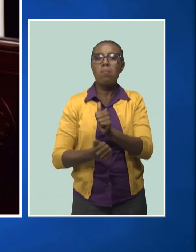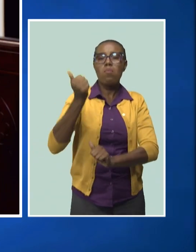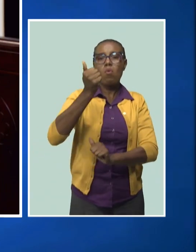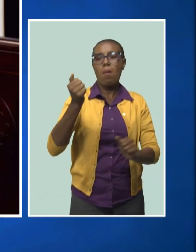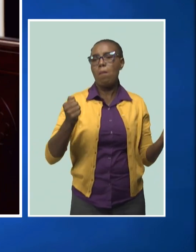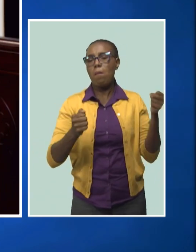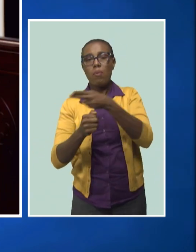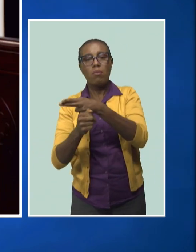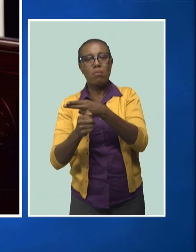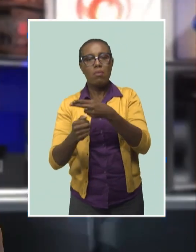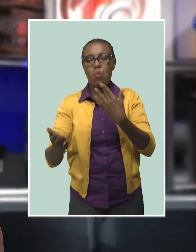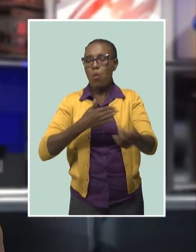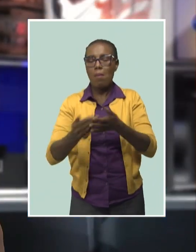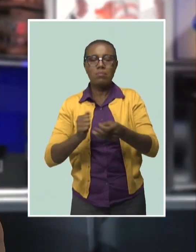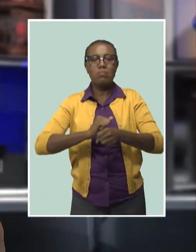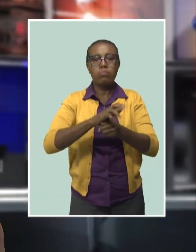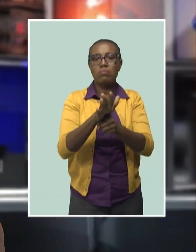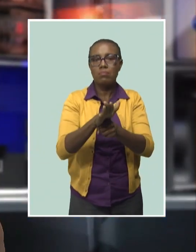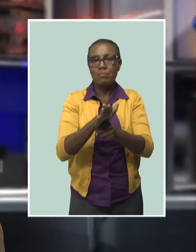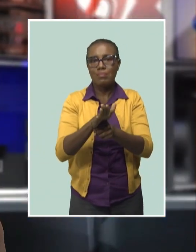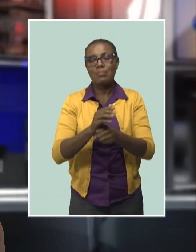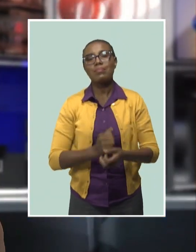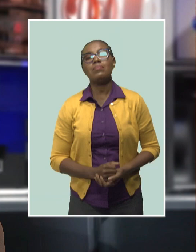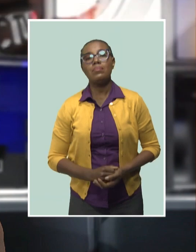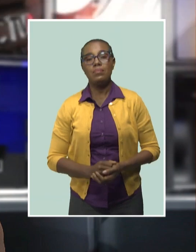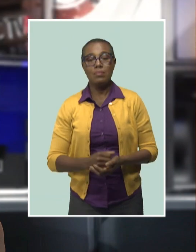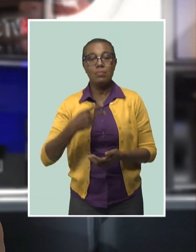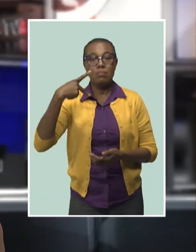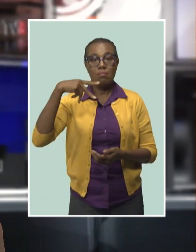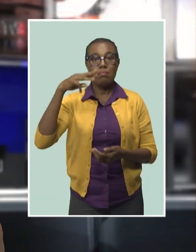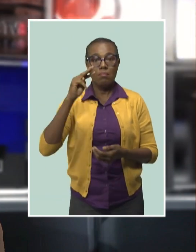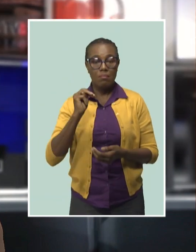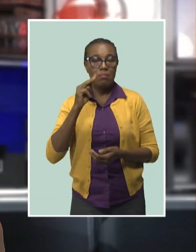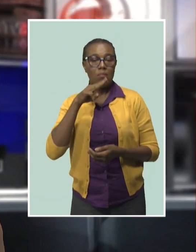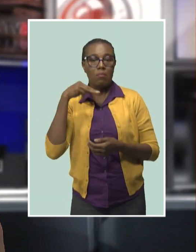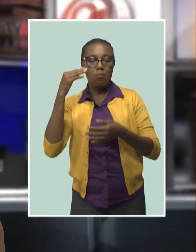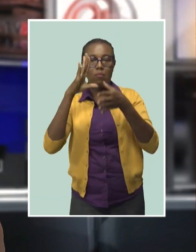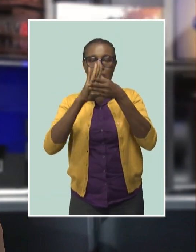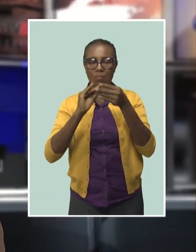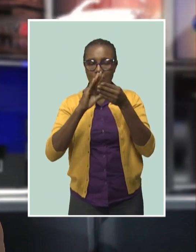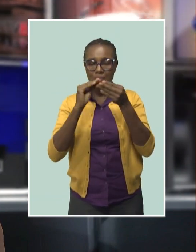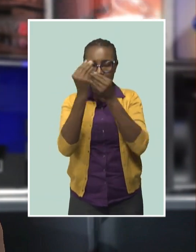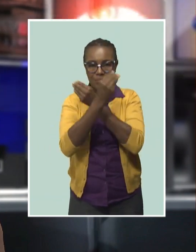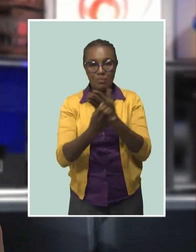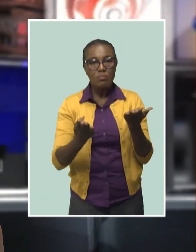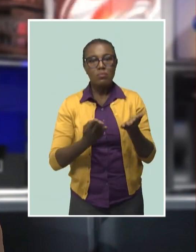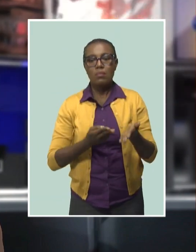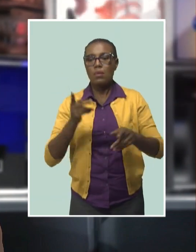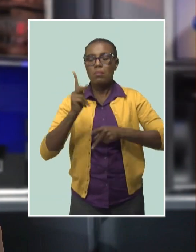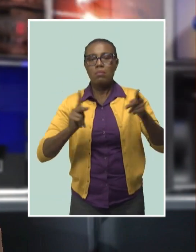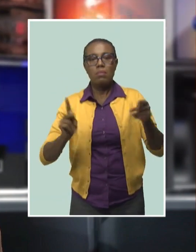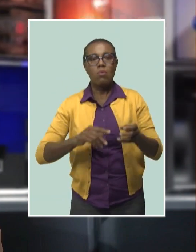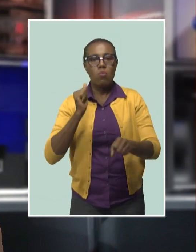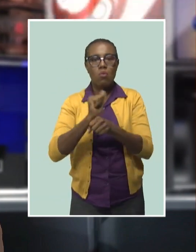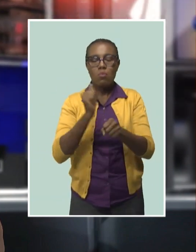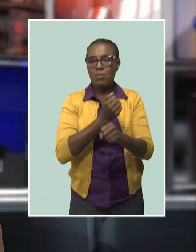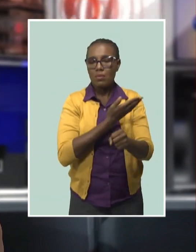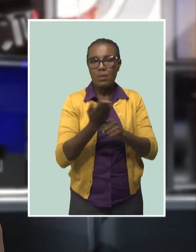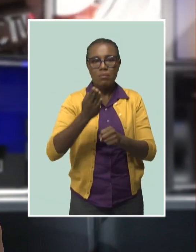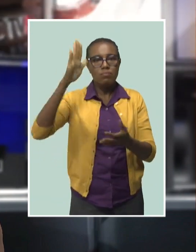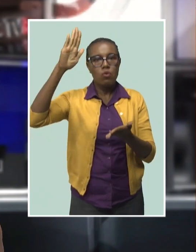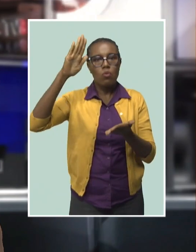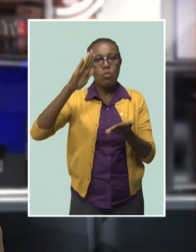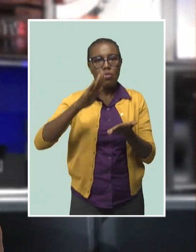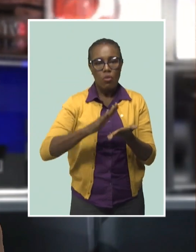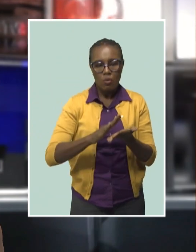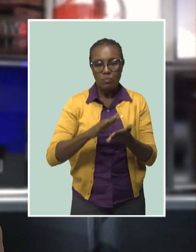of a pandemic. Well, Prime Minister Motley also reports that Barbados' unemployment rate is significantly down. According